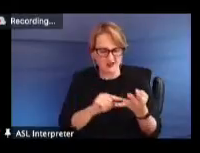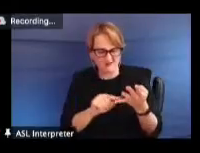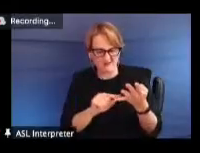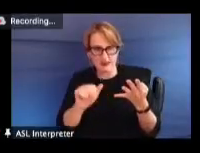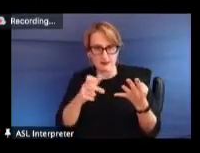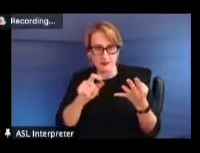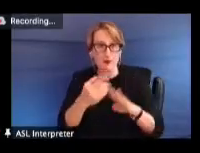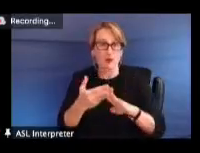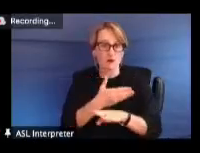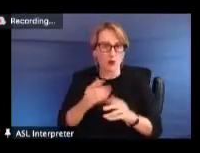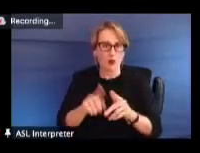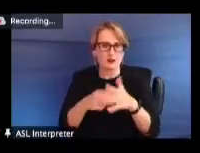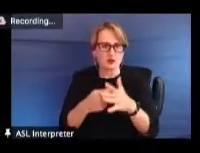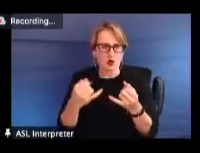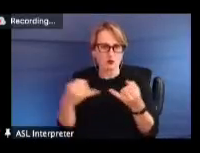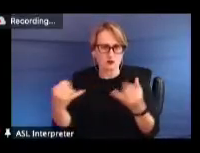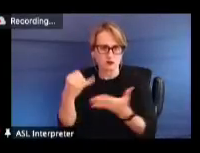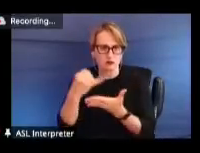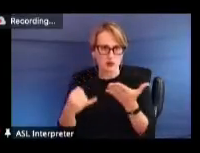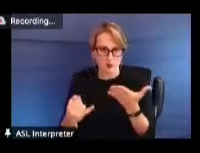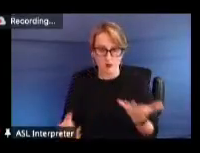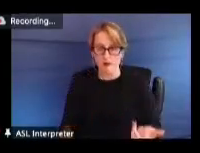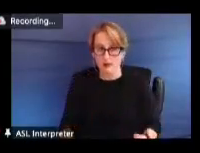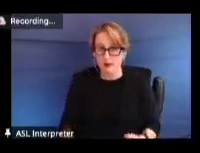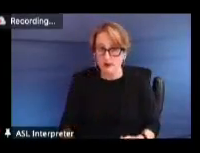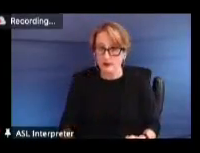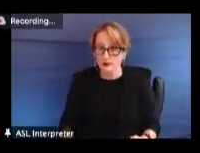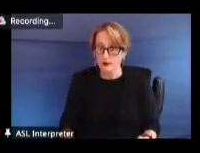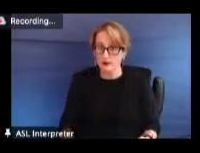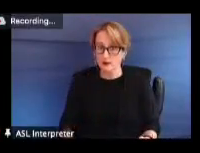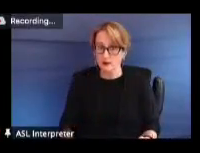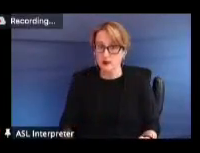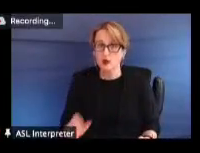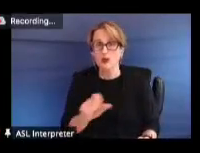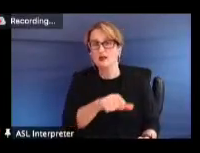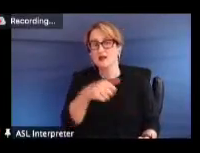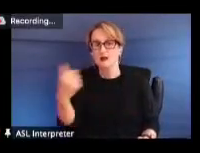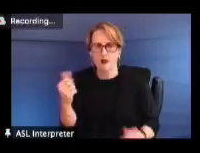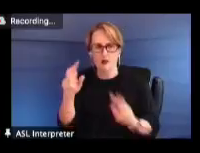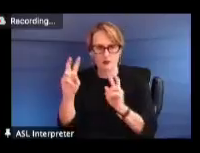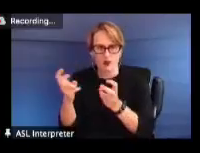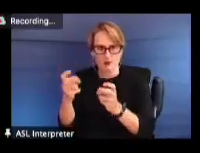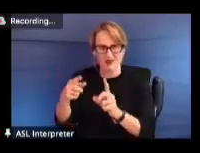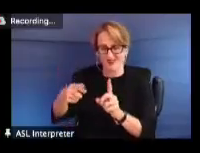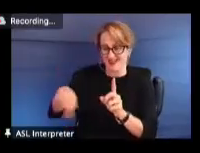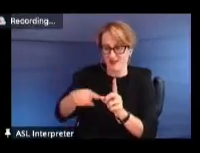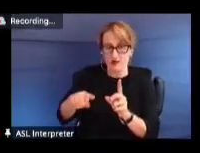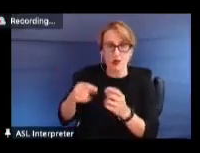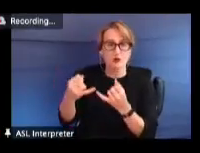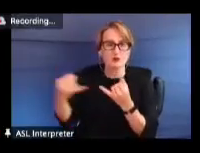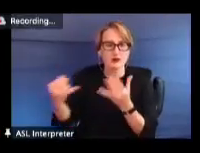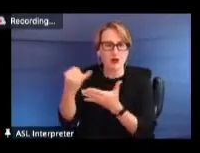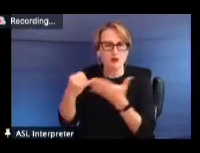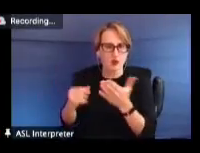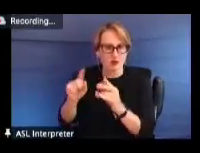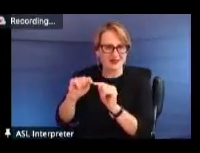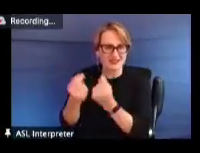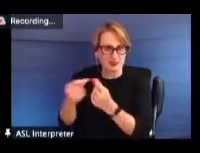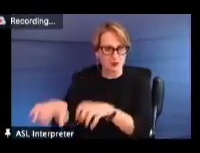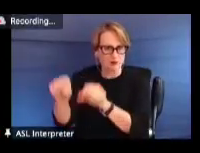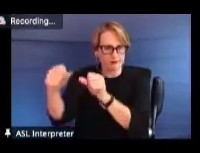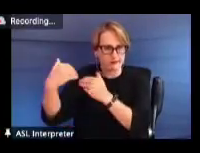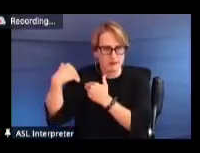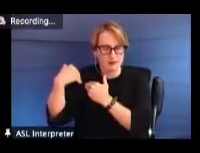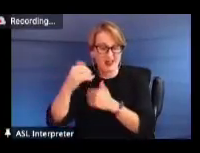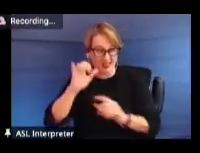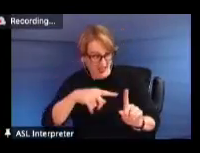drawing. And that's another topic that the line drawing team is going to herd. Yeah, that one